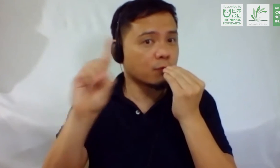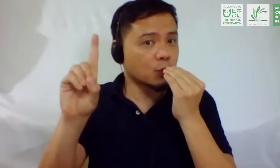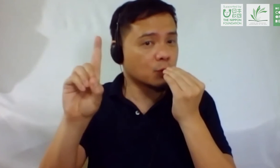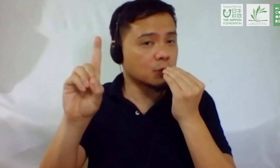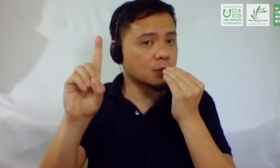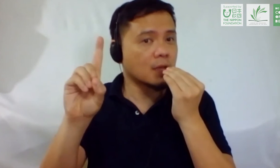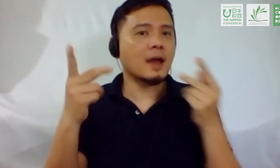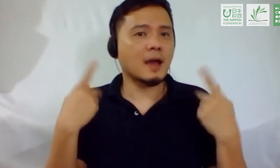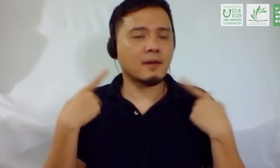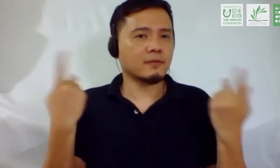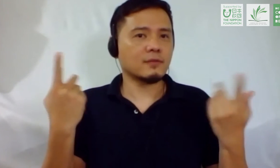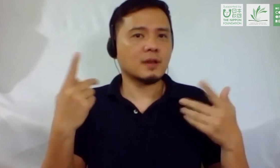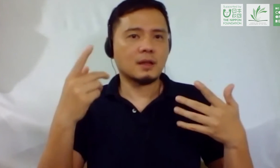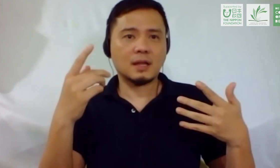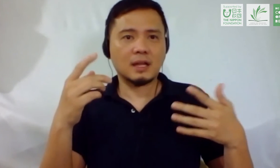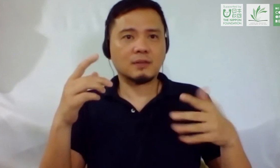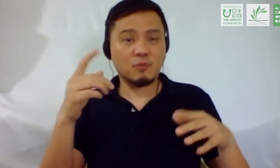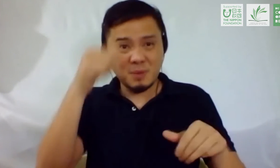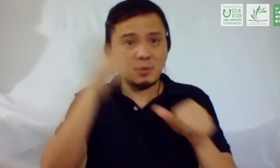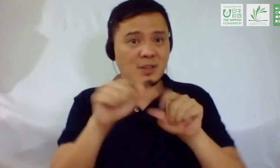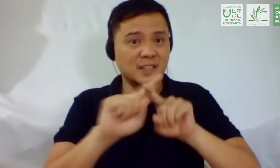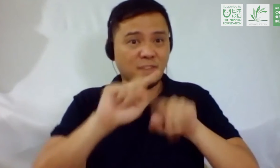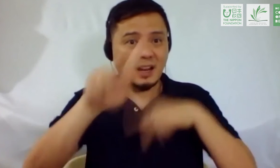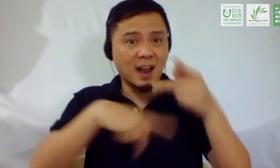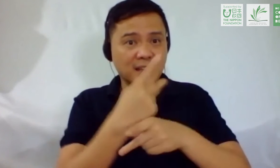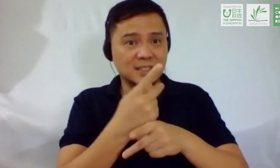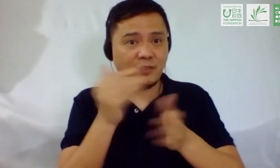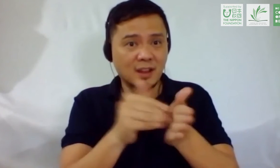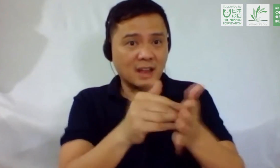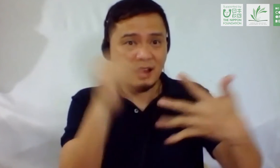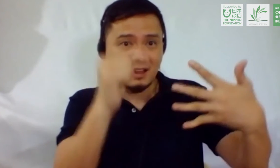repetition from eating.